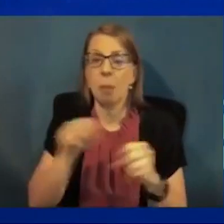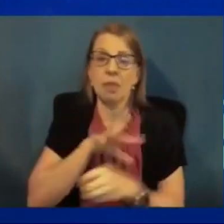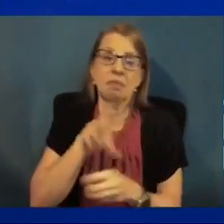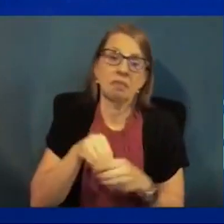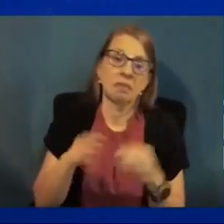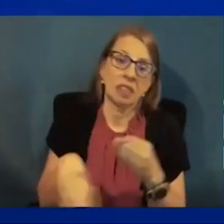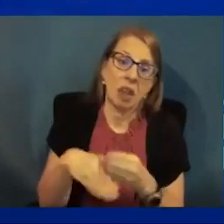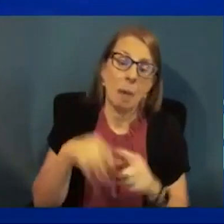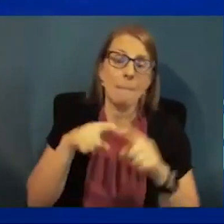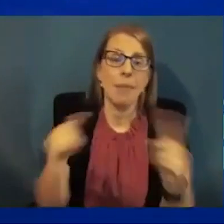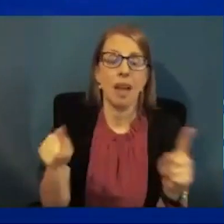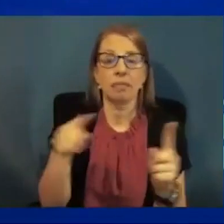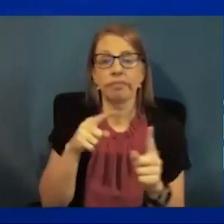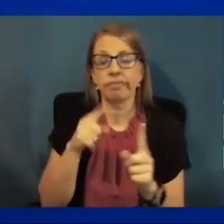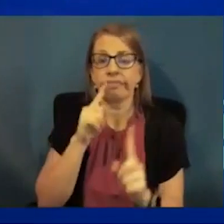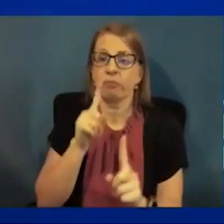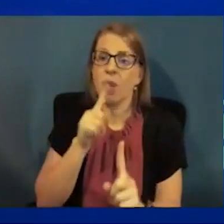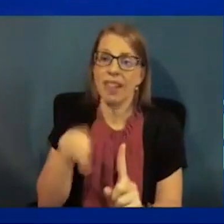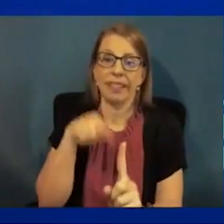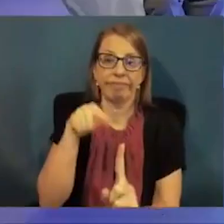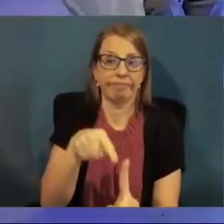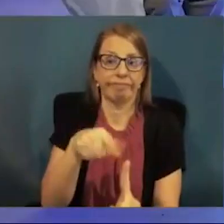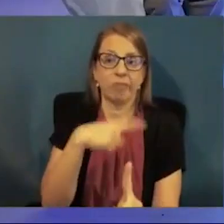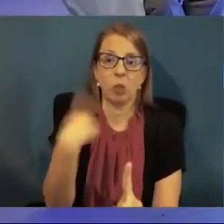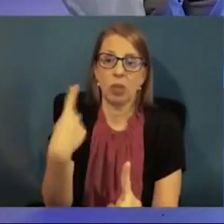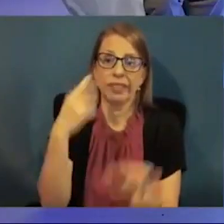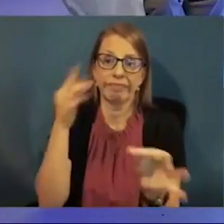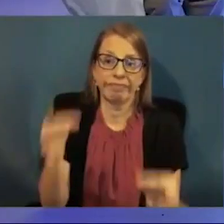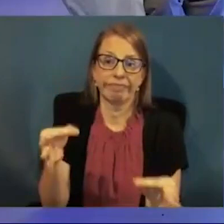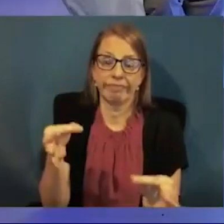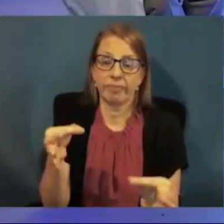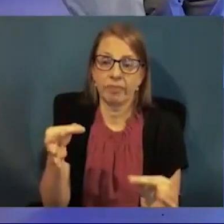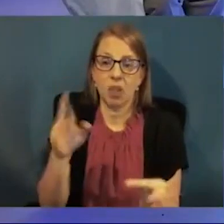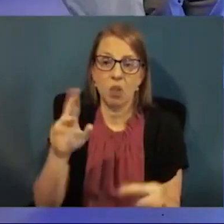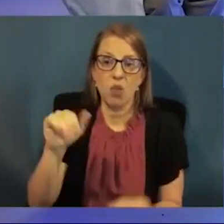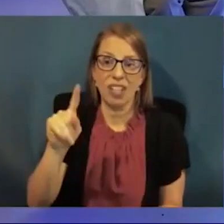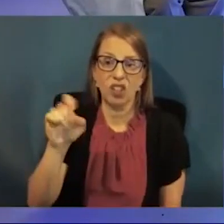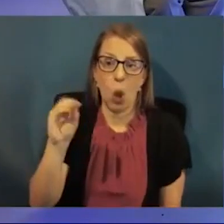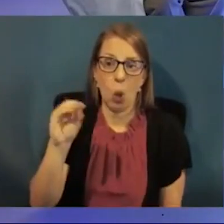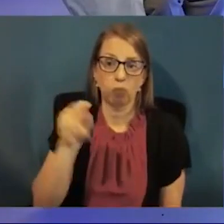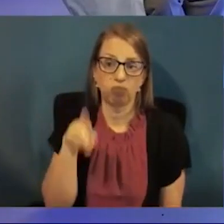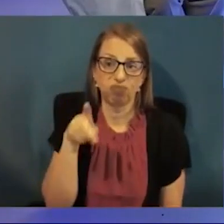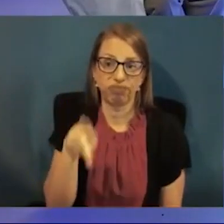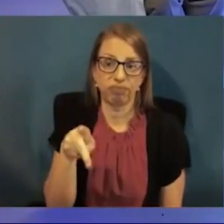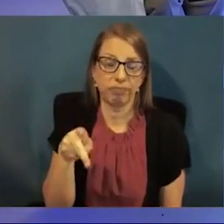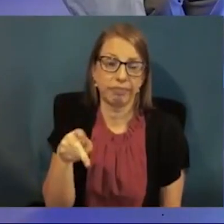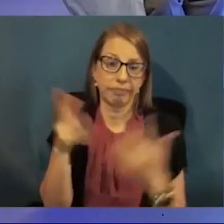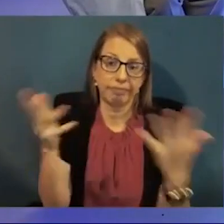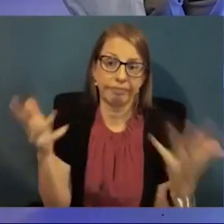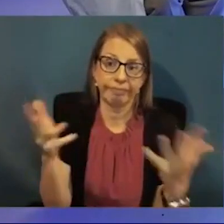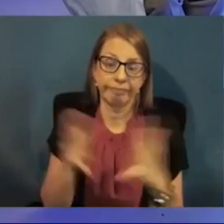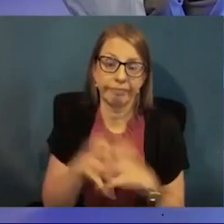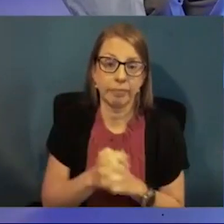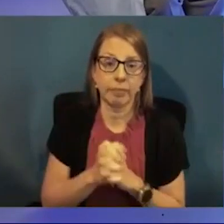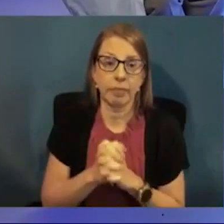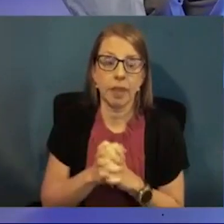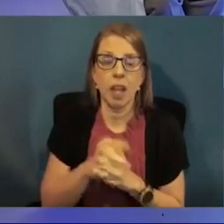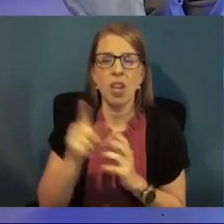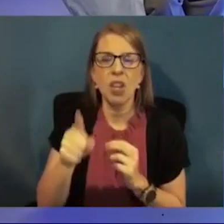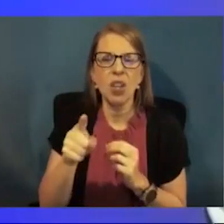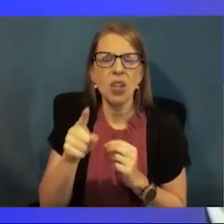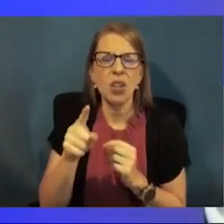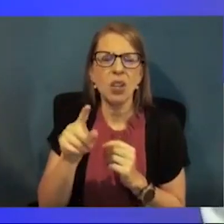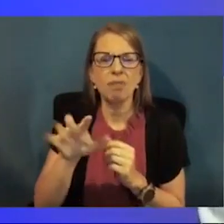all going to come down to your risk ratio, I think, Hawk. Yeah, I think that's exactly it. And we're going to be seeing this, and you kind of alluded that even with the Garth Brooks